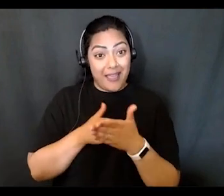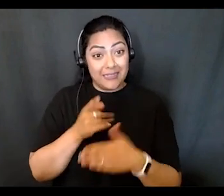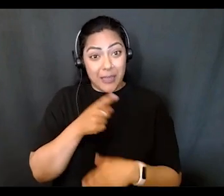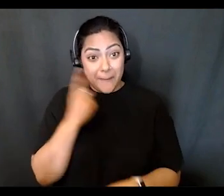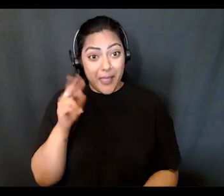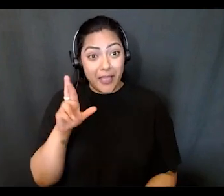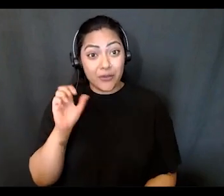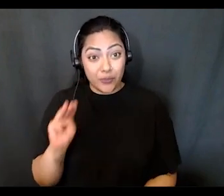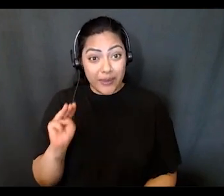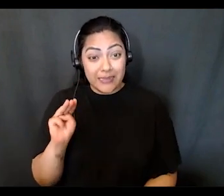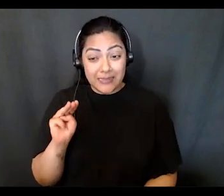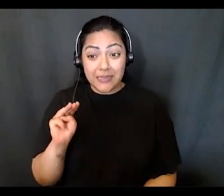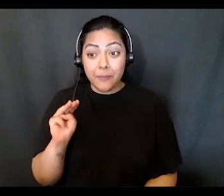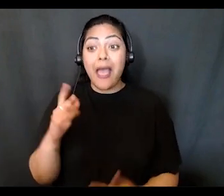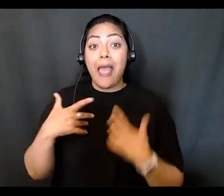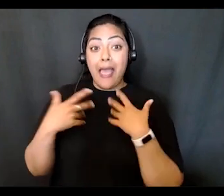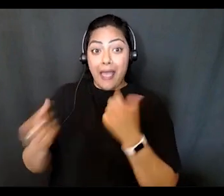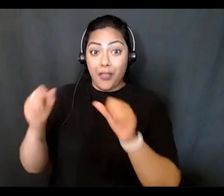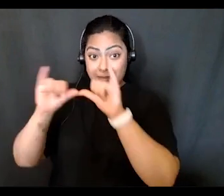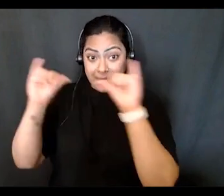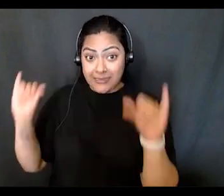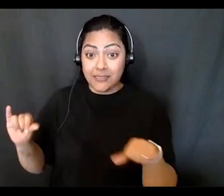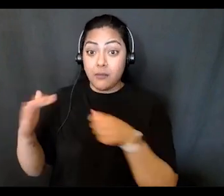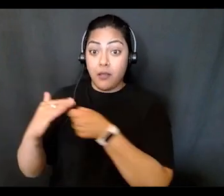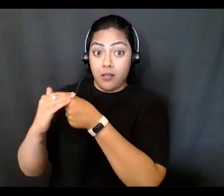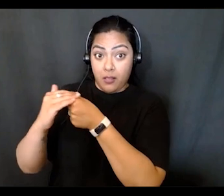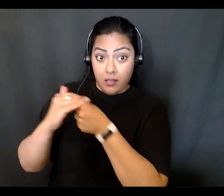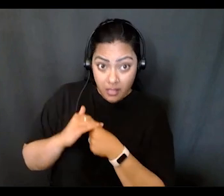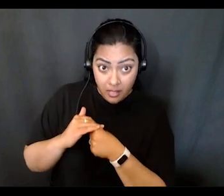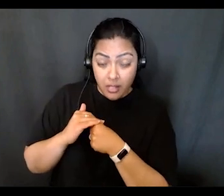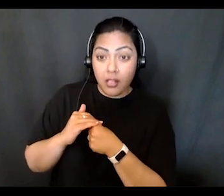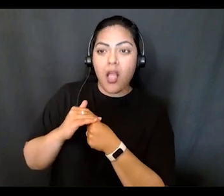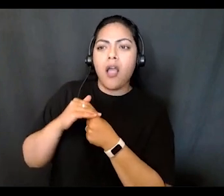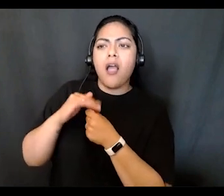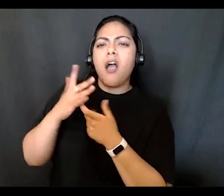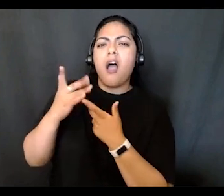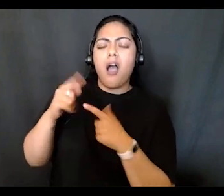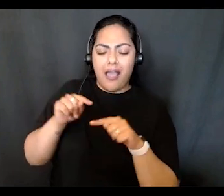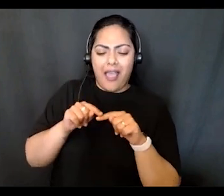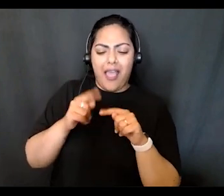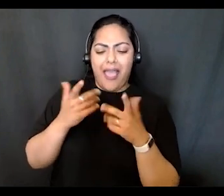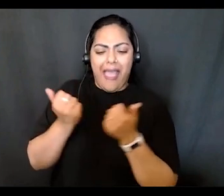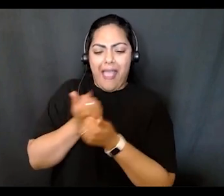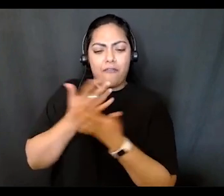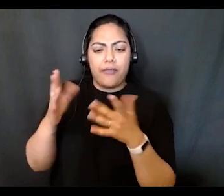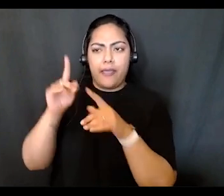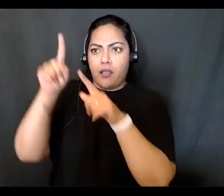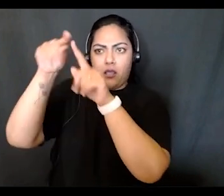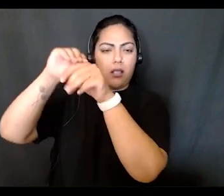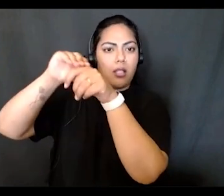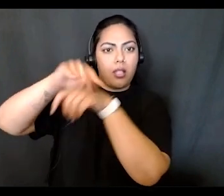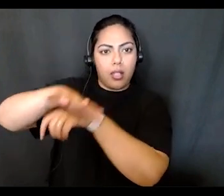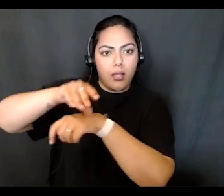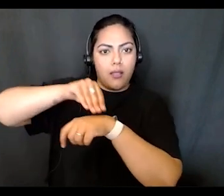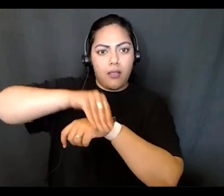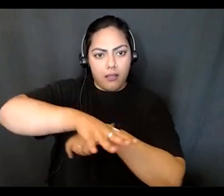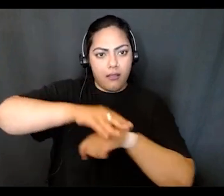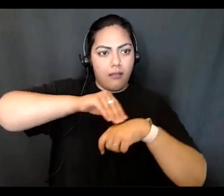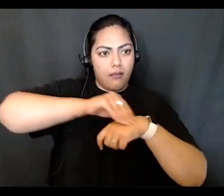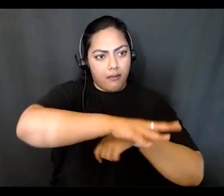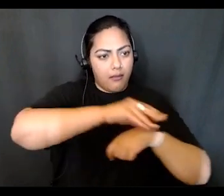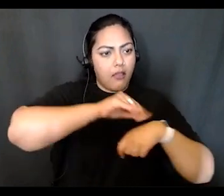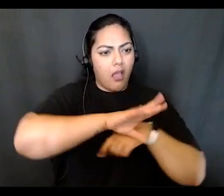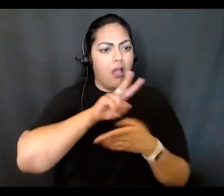every other system. Every other space is influenced by anti-Black racism. So really understanding those distinctions and connections